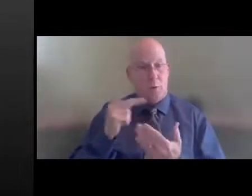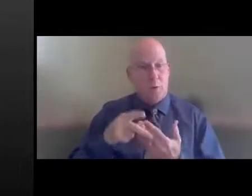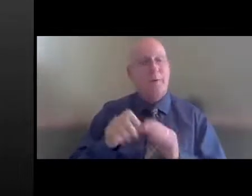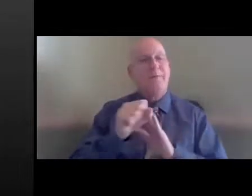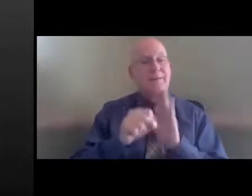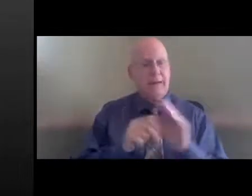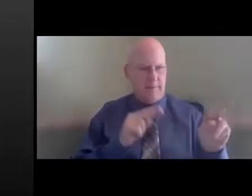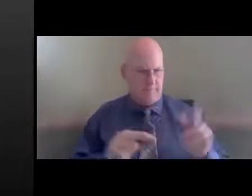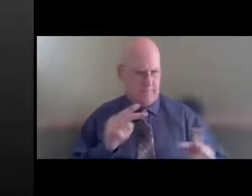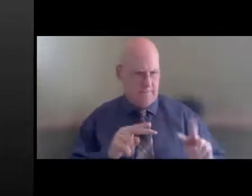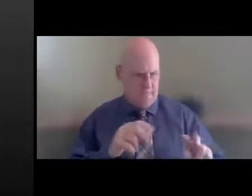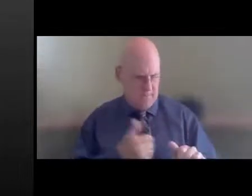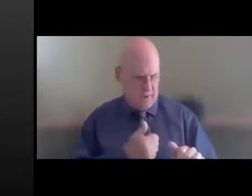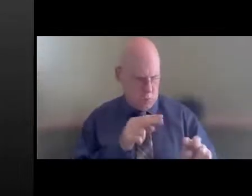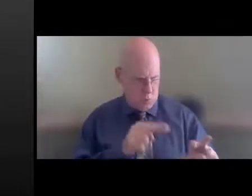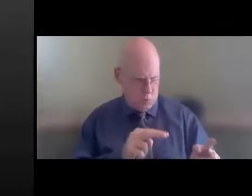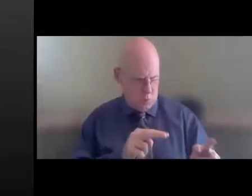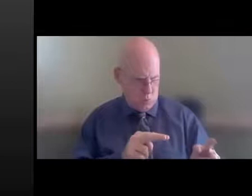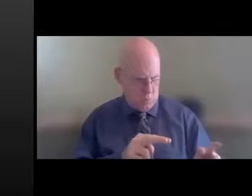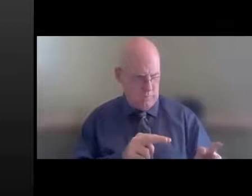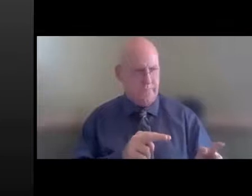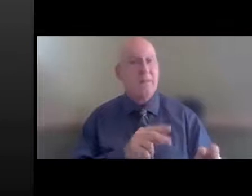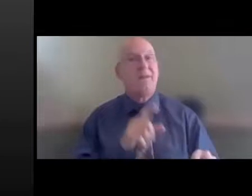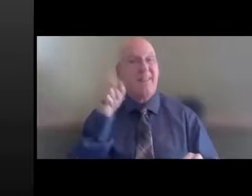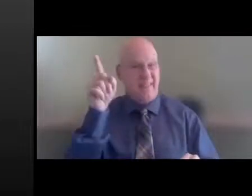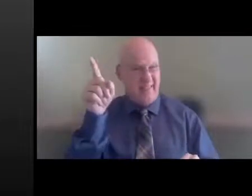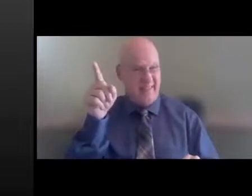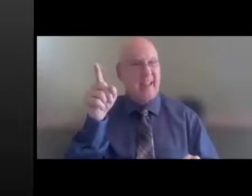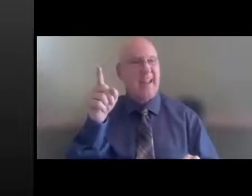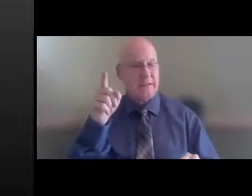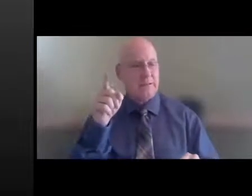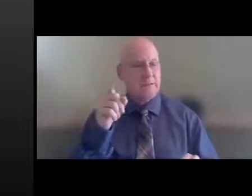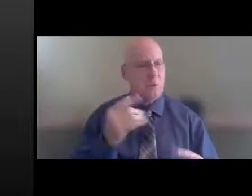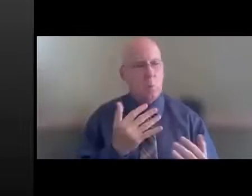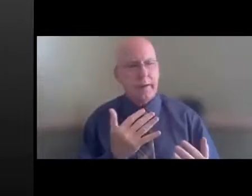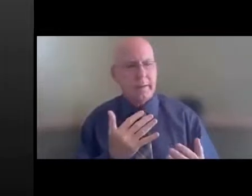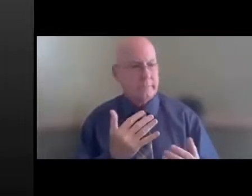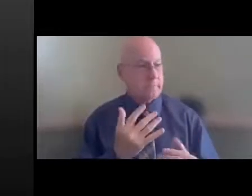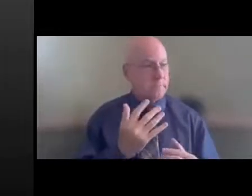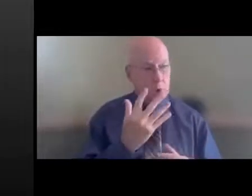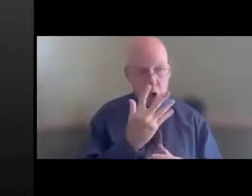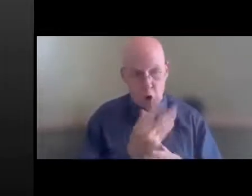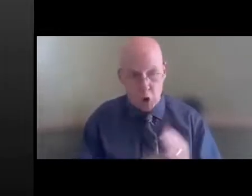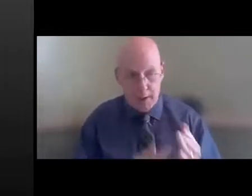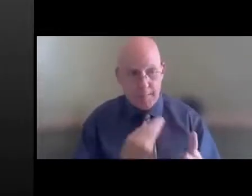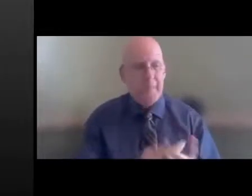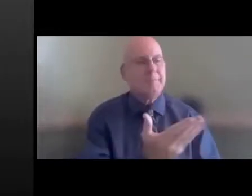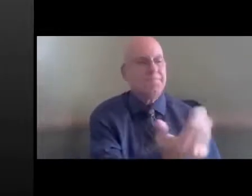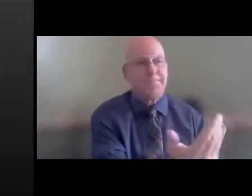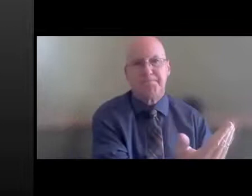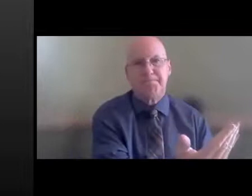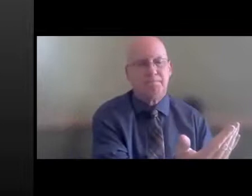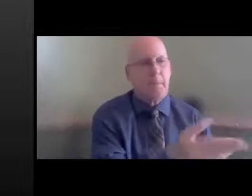track of that, and they have a lien against some kinds of trusts when the beneficiary dies to